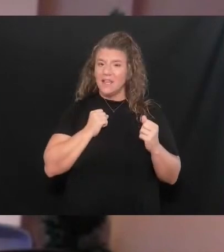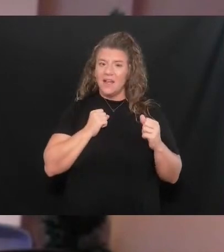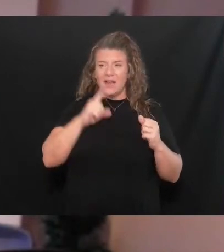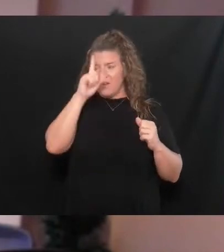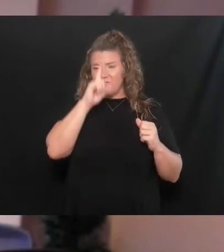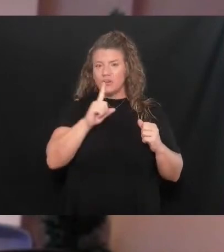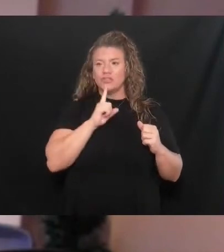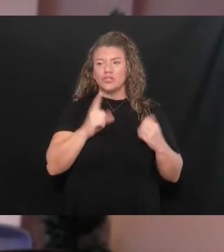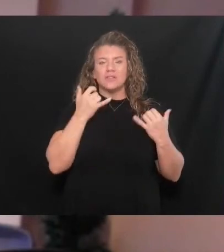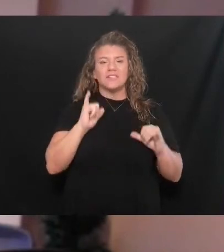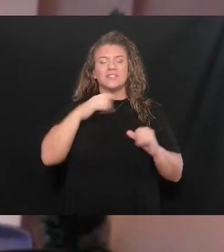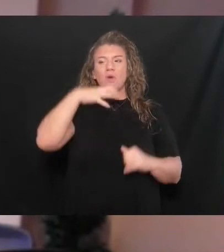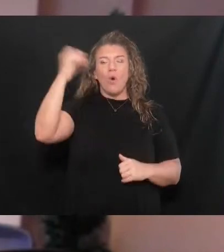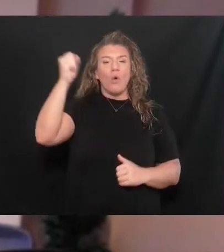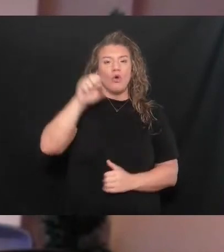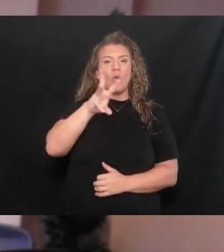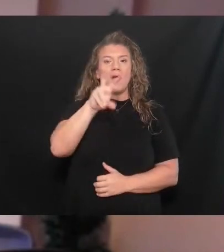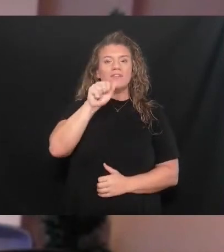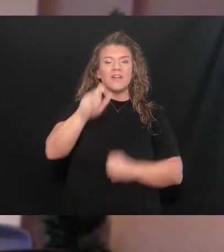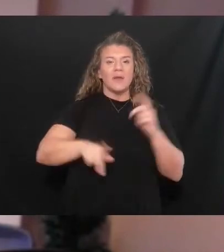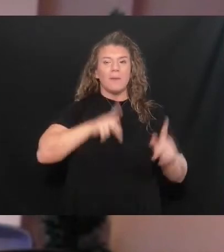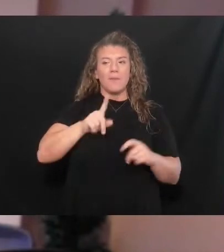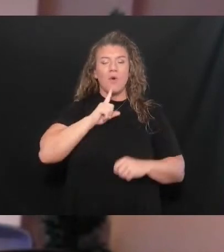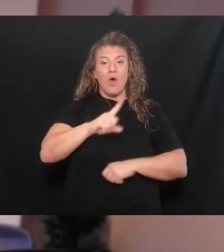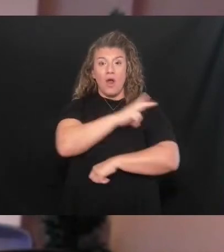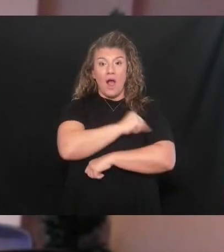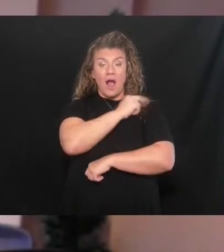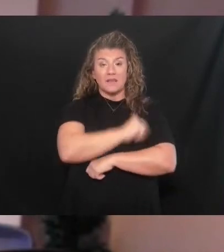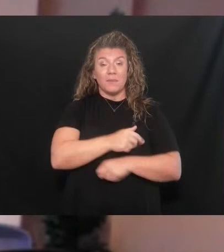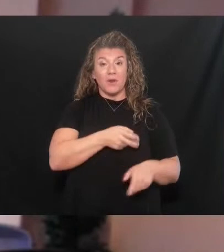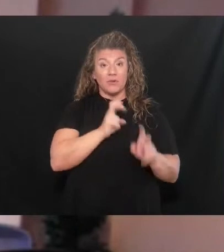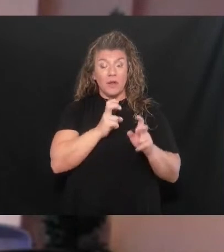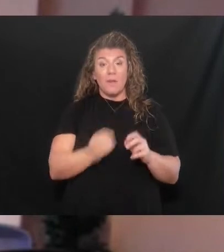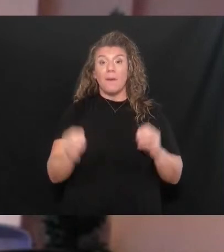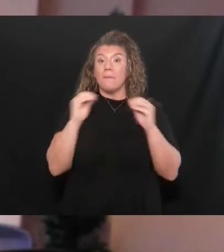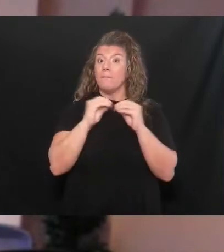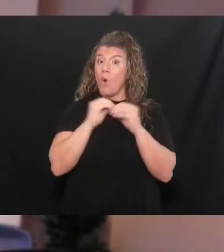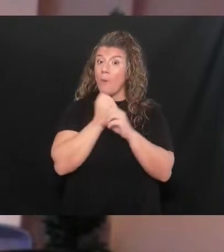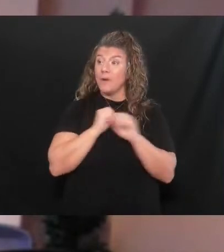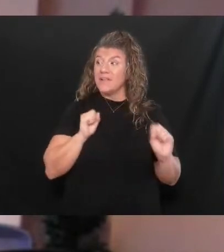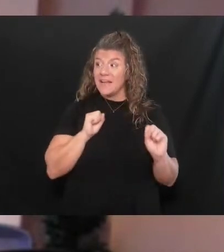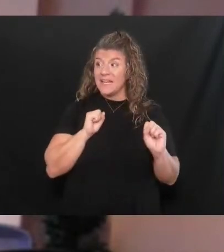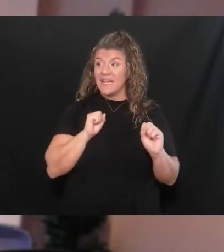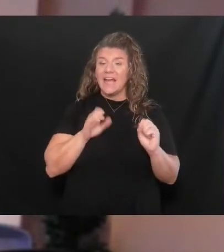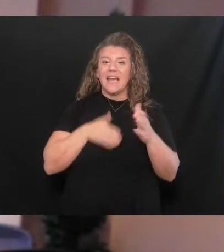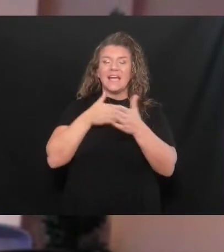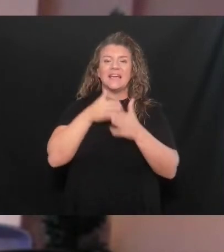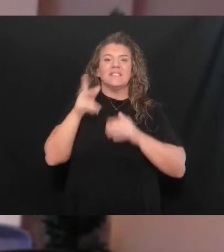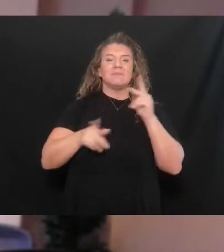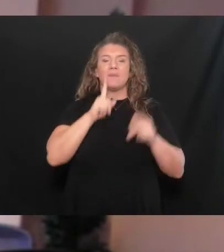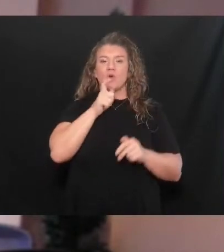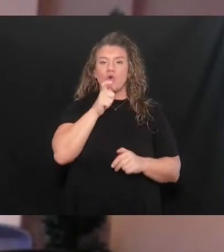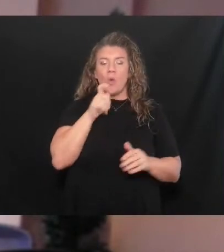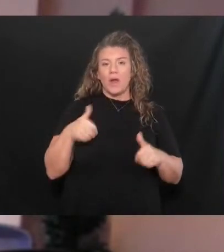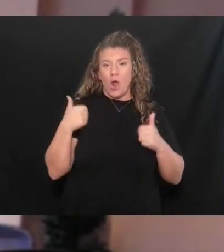some older West Virginians that are hospitalized, but more protected than people that are